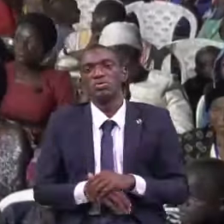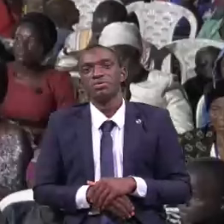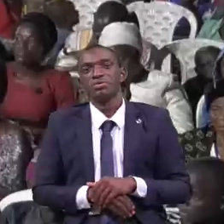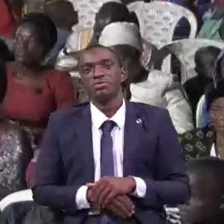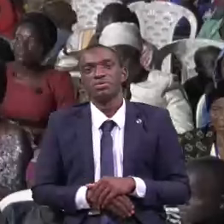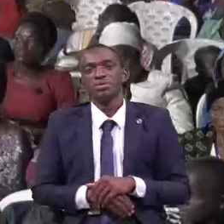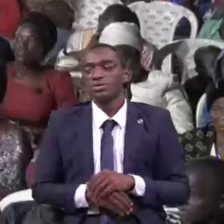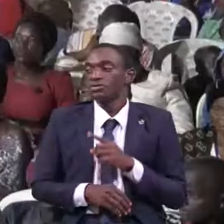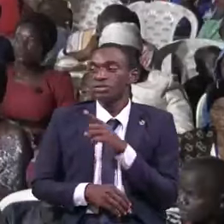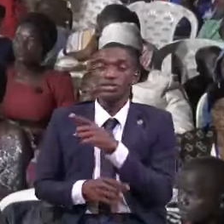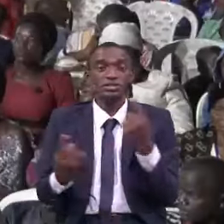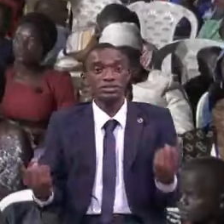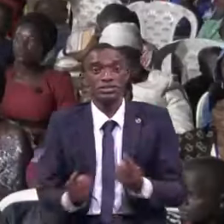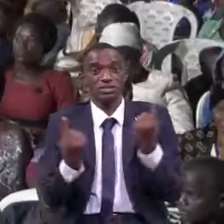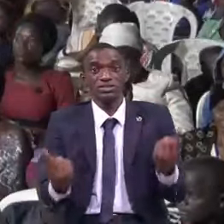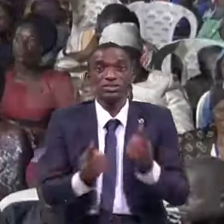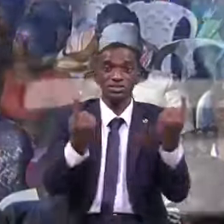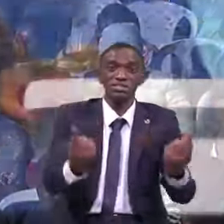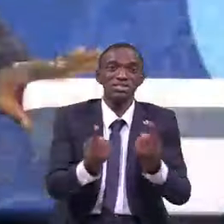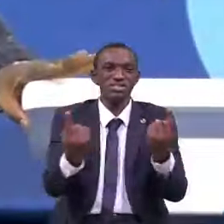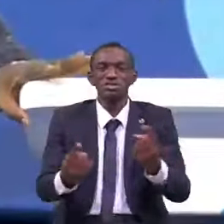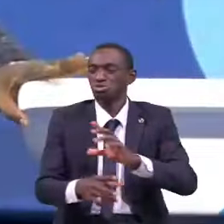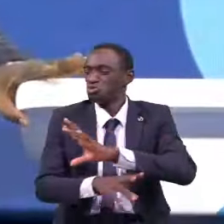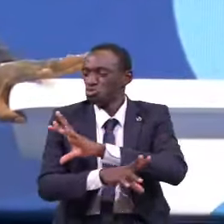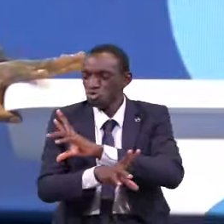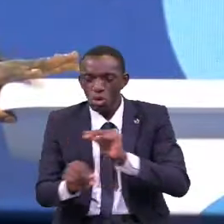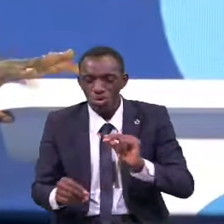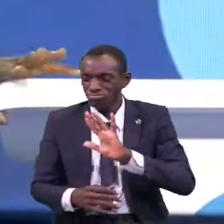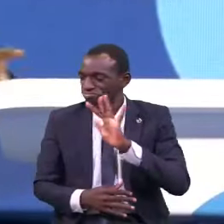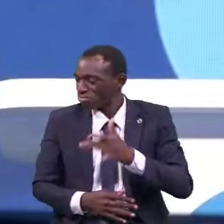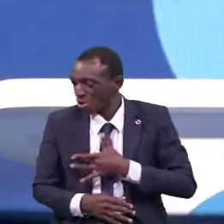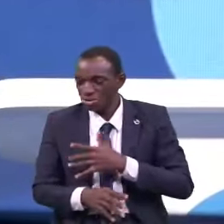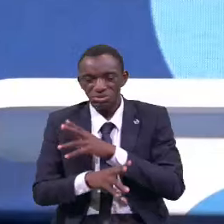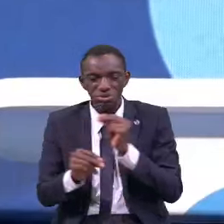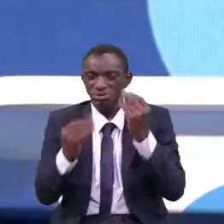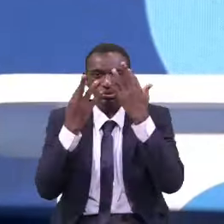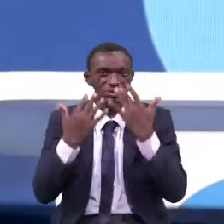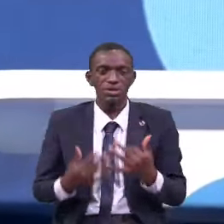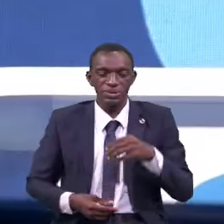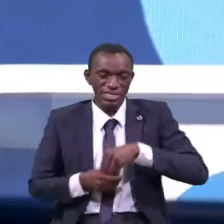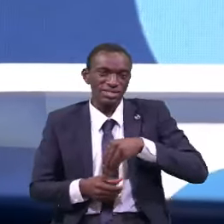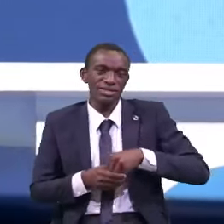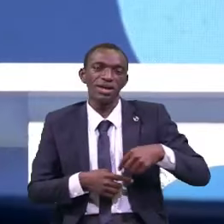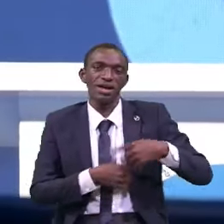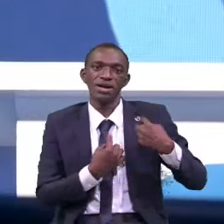who sin without having any conviction in their heart.